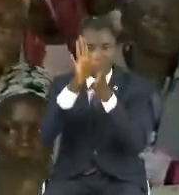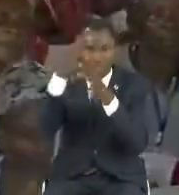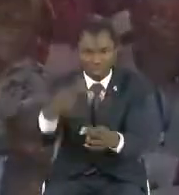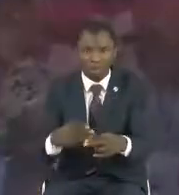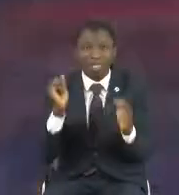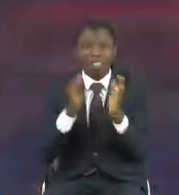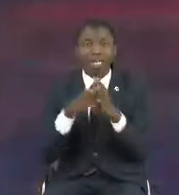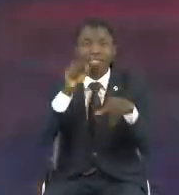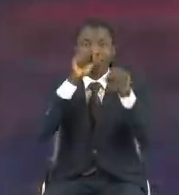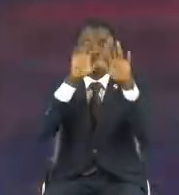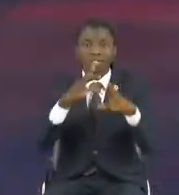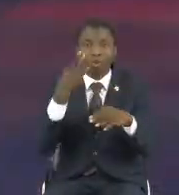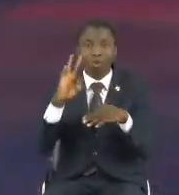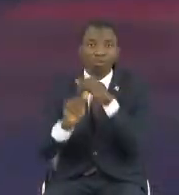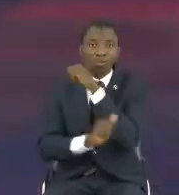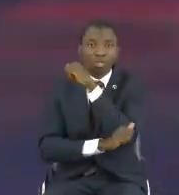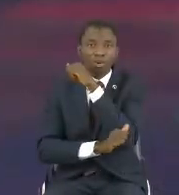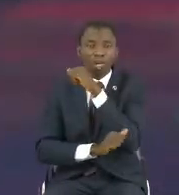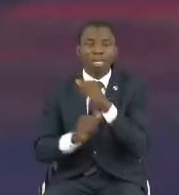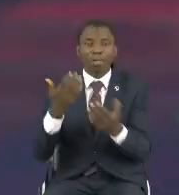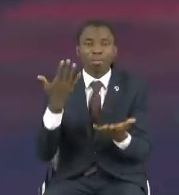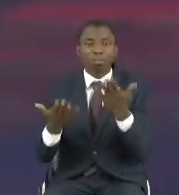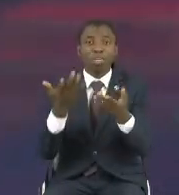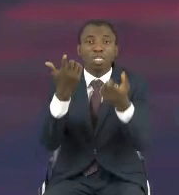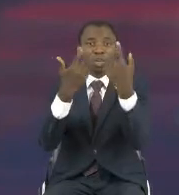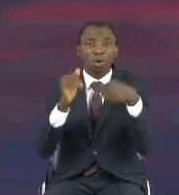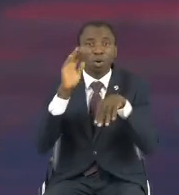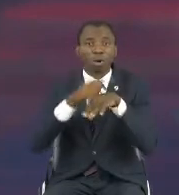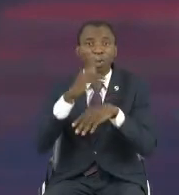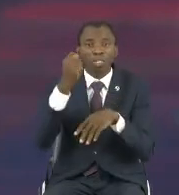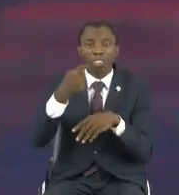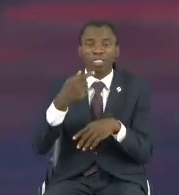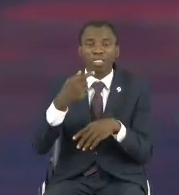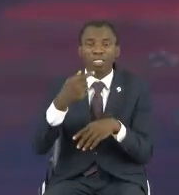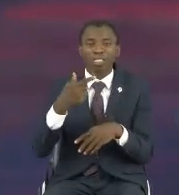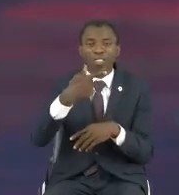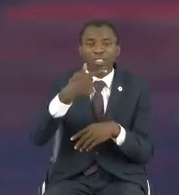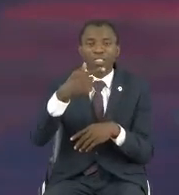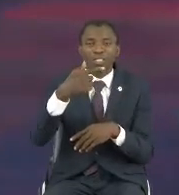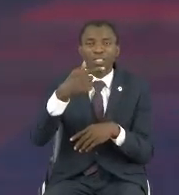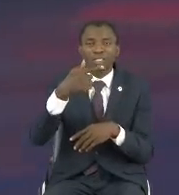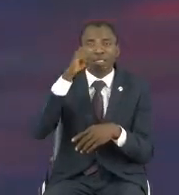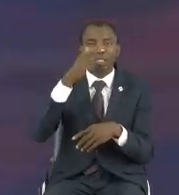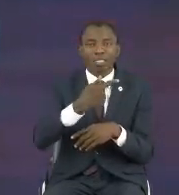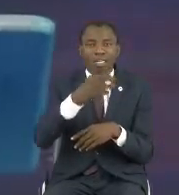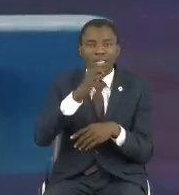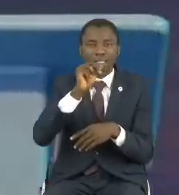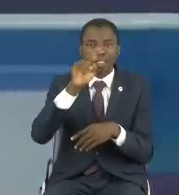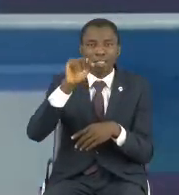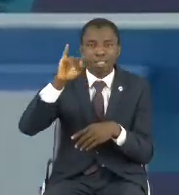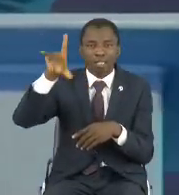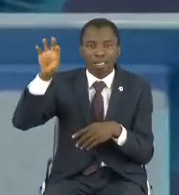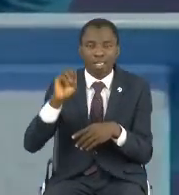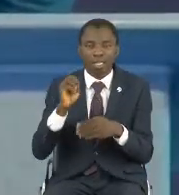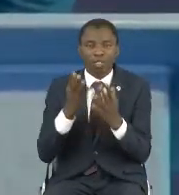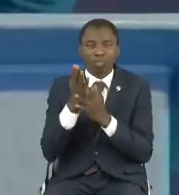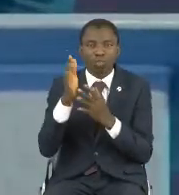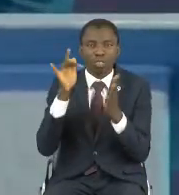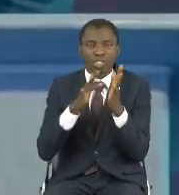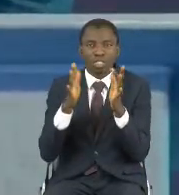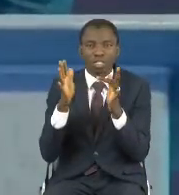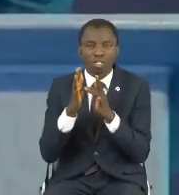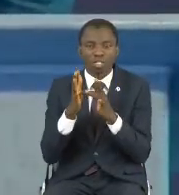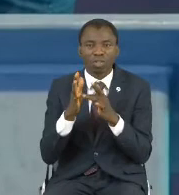of Abraham might come on the Gentiles through Jesus Christ. That's the only way.